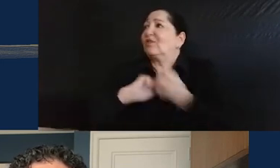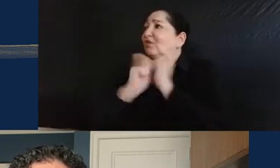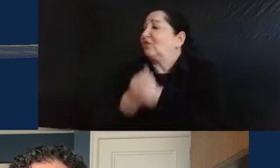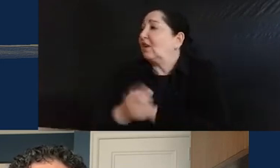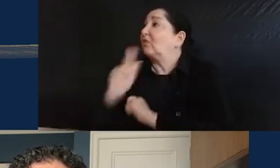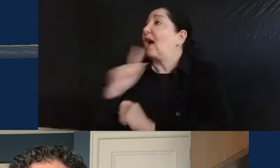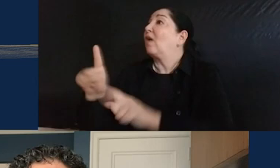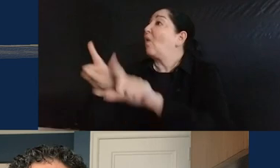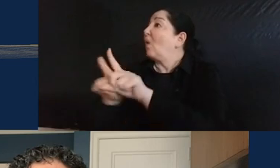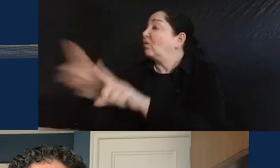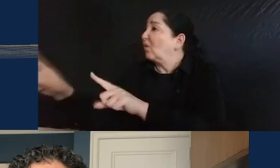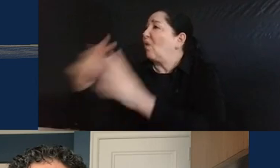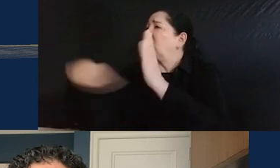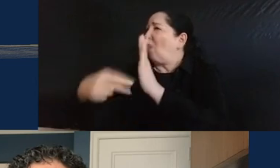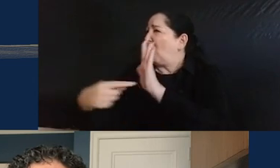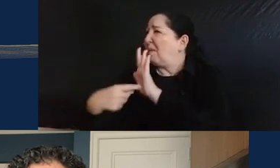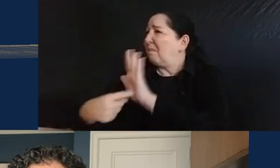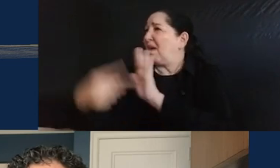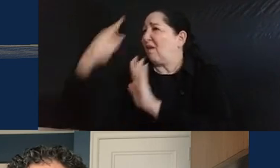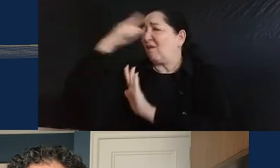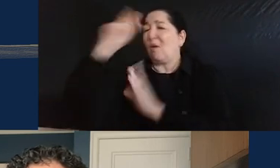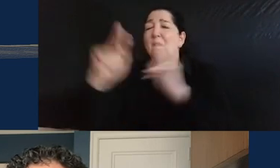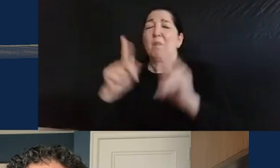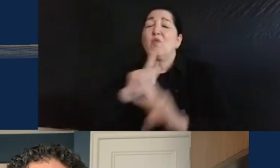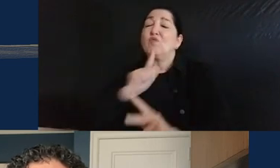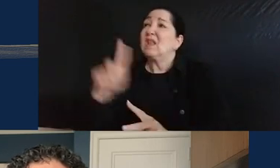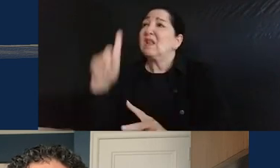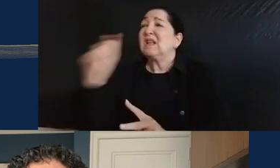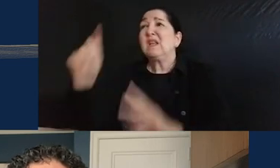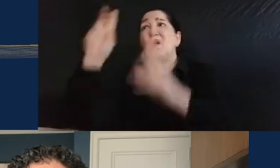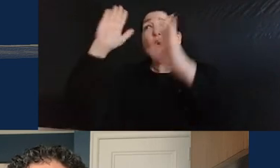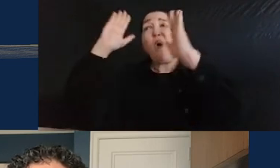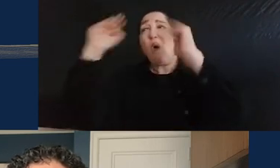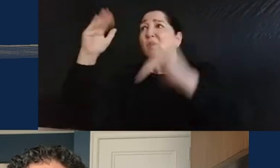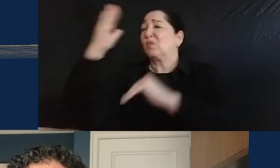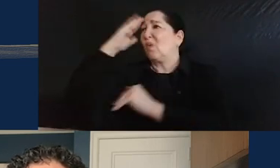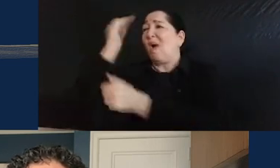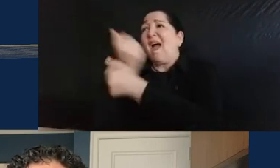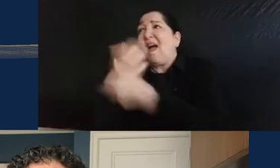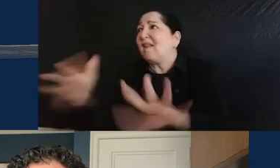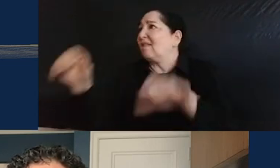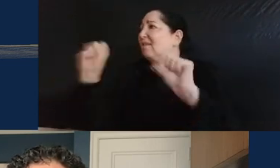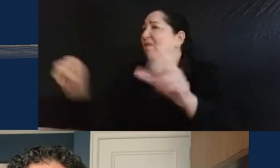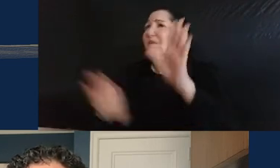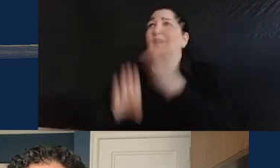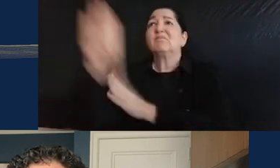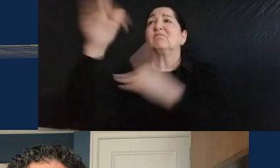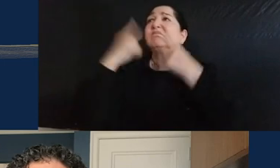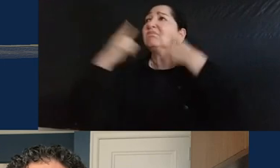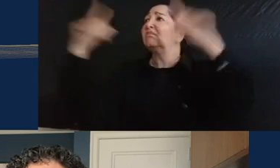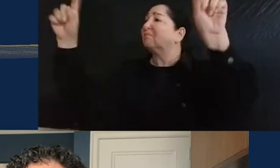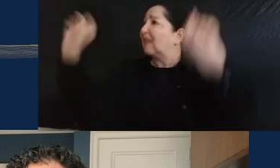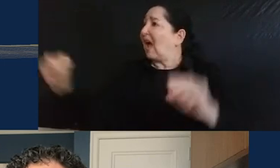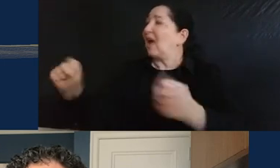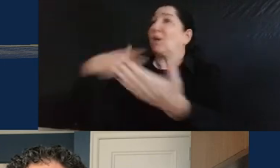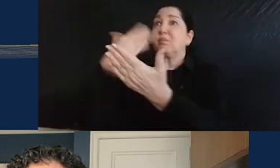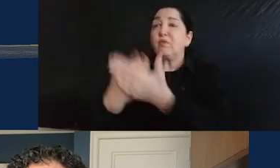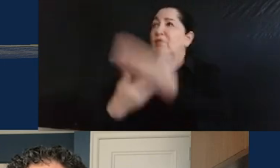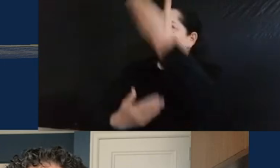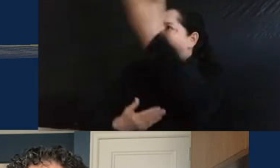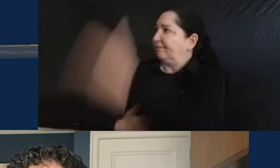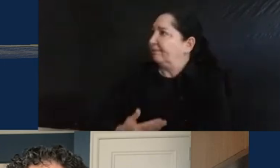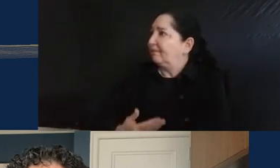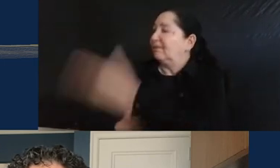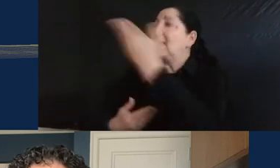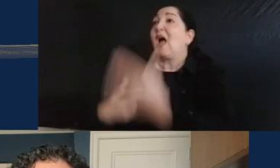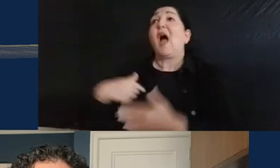you are a role model to those who really need the hope, to know that anything is possible. You are living proof of that. So I really